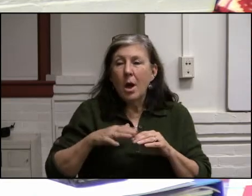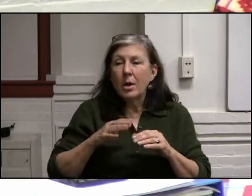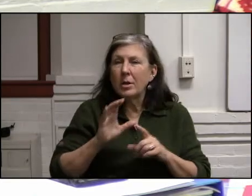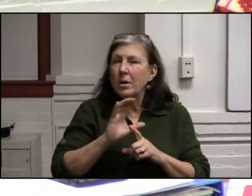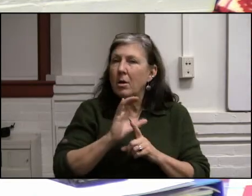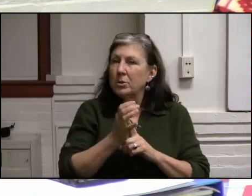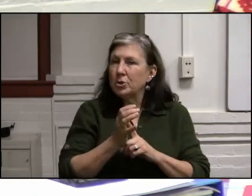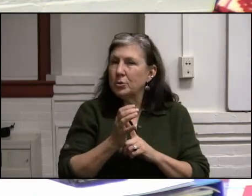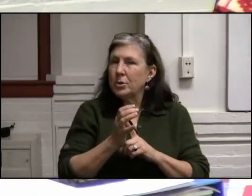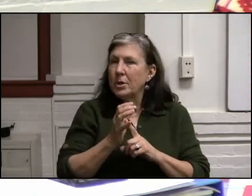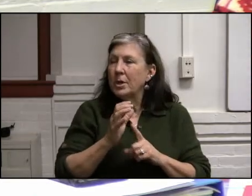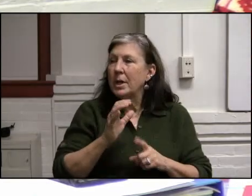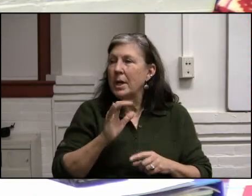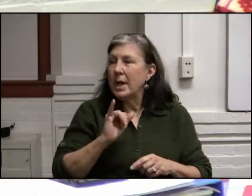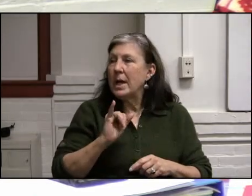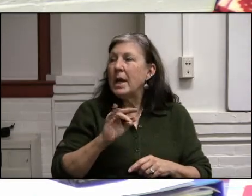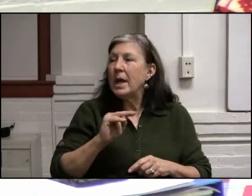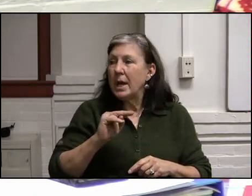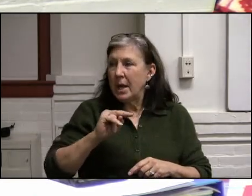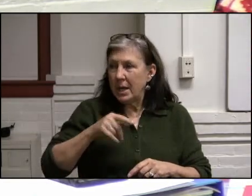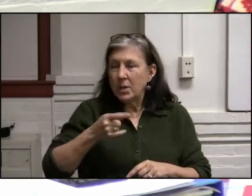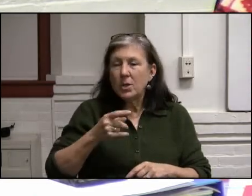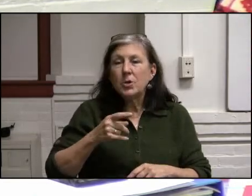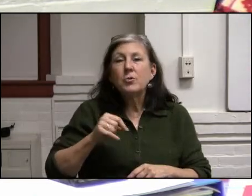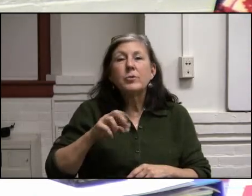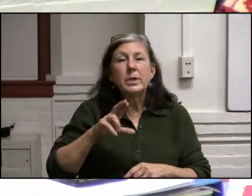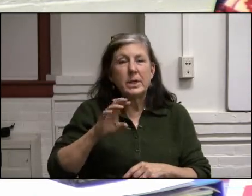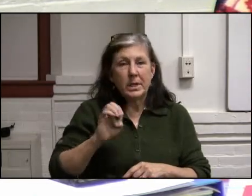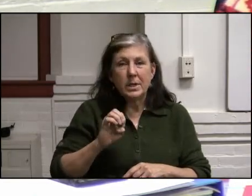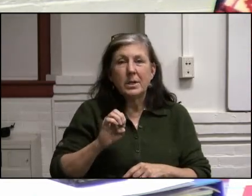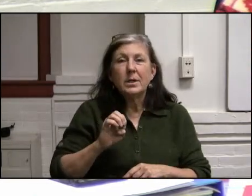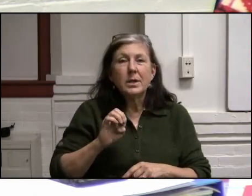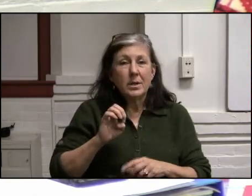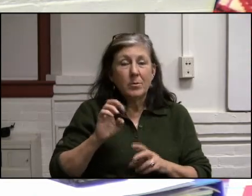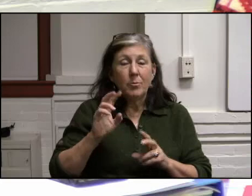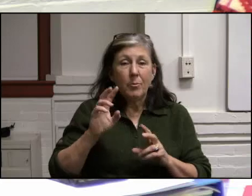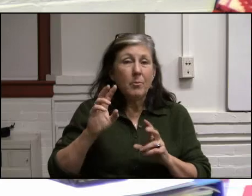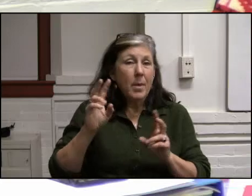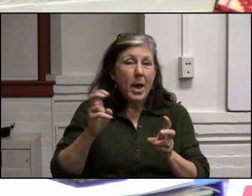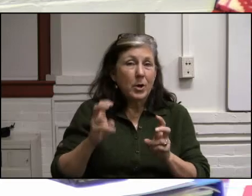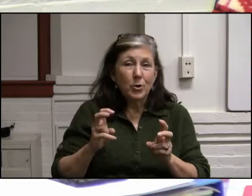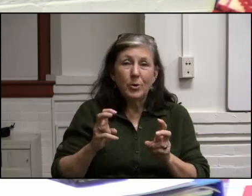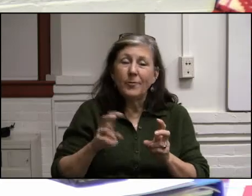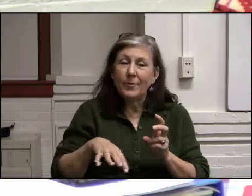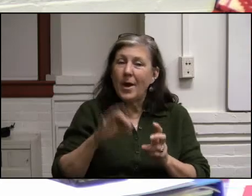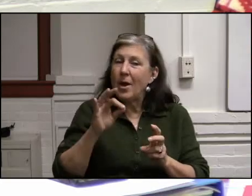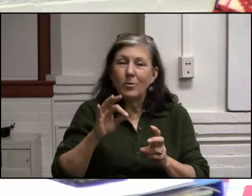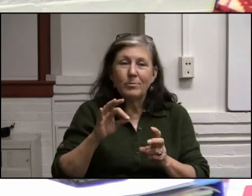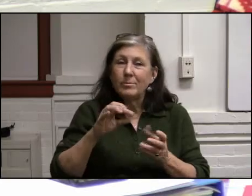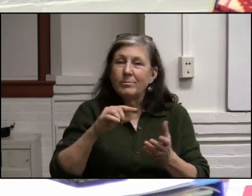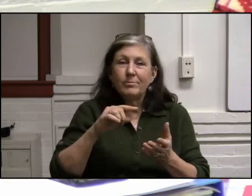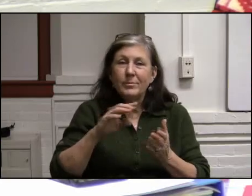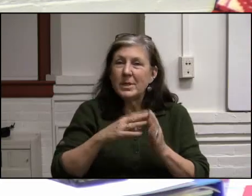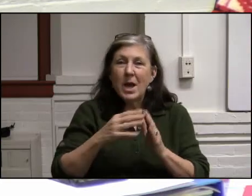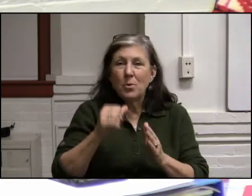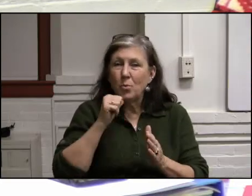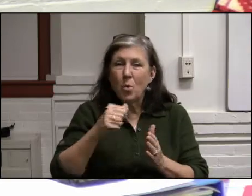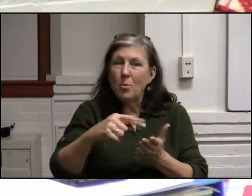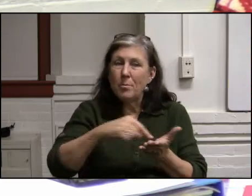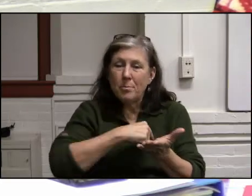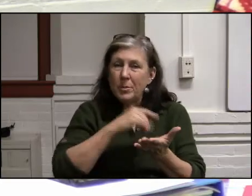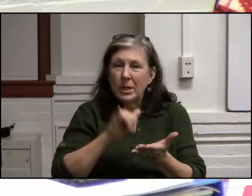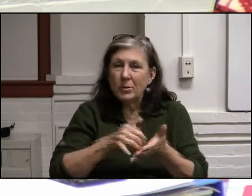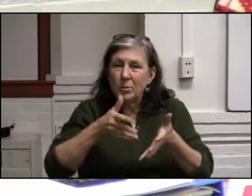where we knew that there was a default, that the town was not going to receive the remaining funds. We did file a court